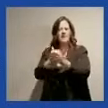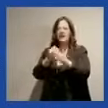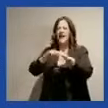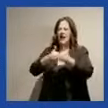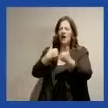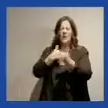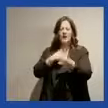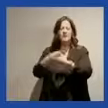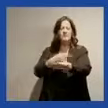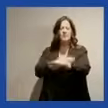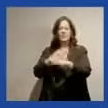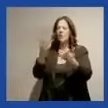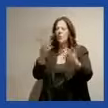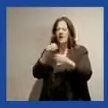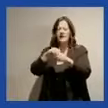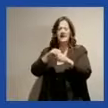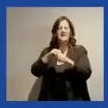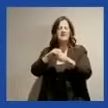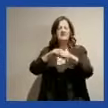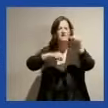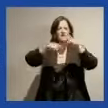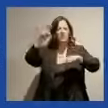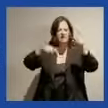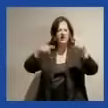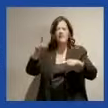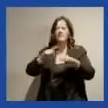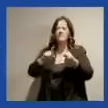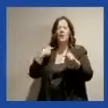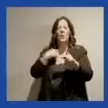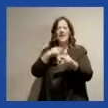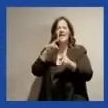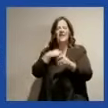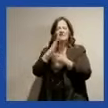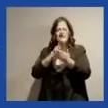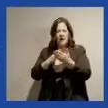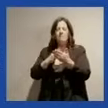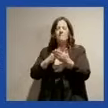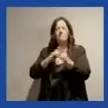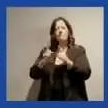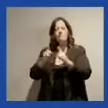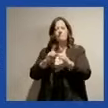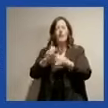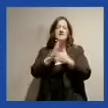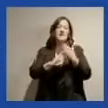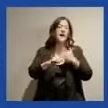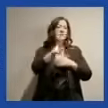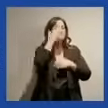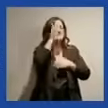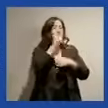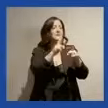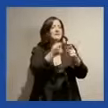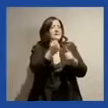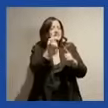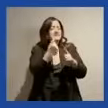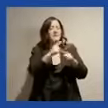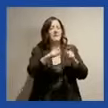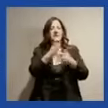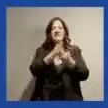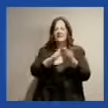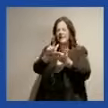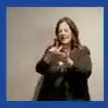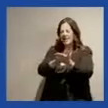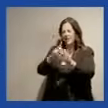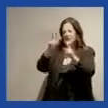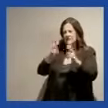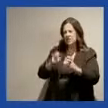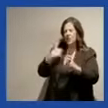say on that, except to say we've had some preliminary conversations. Intellectually, people get it. There's some legal questions we have to address, but